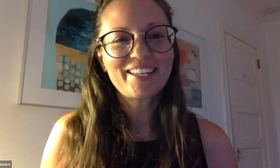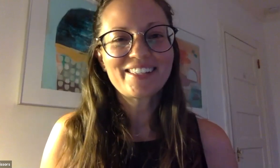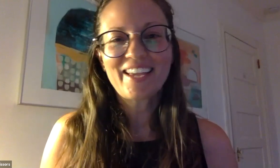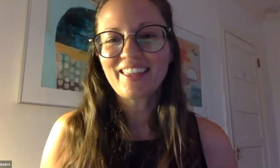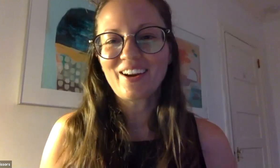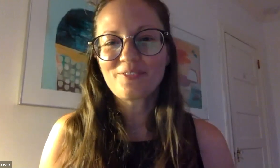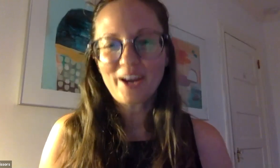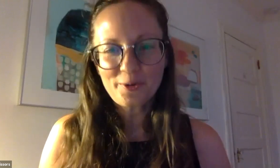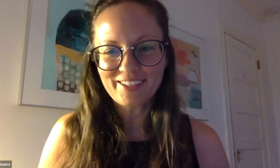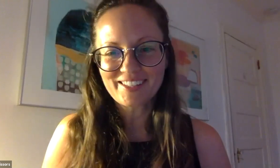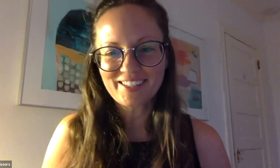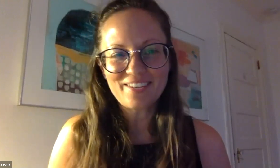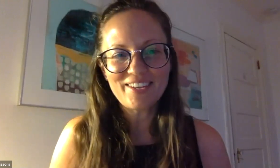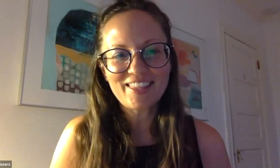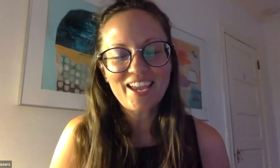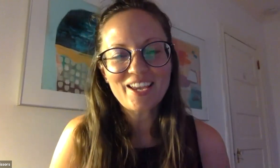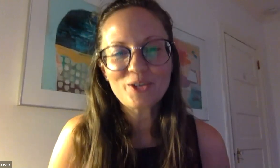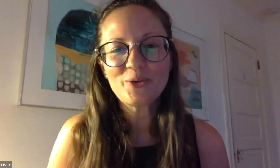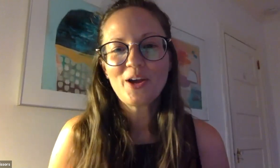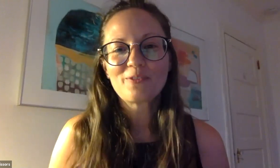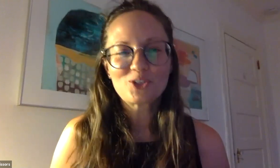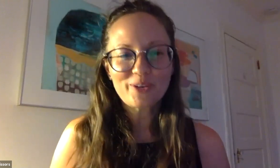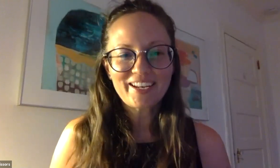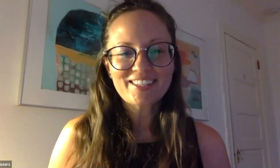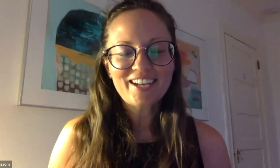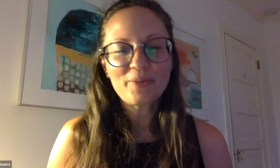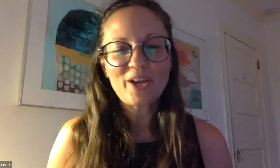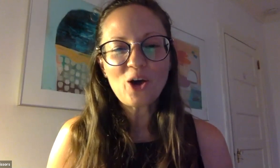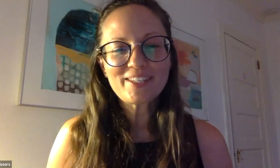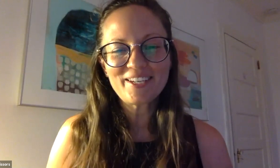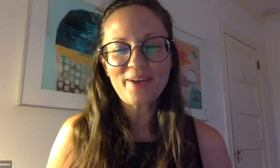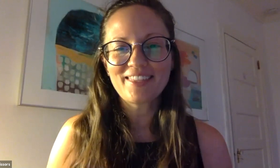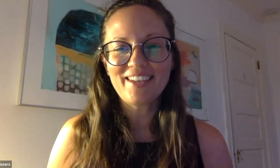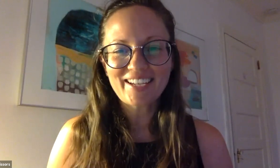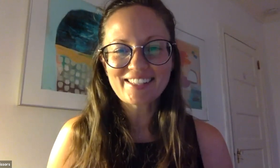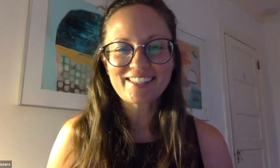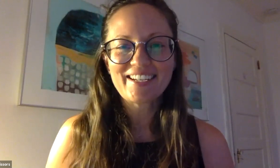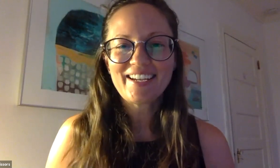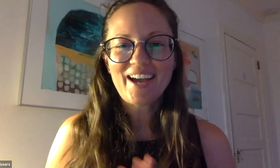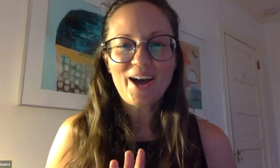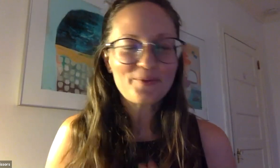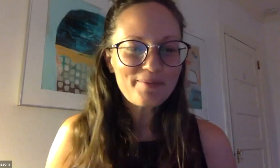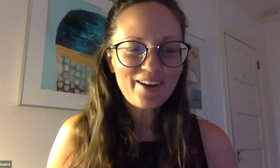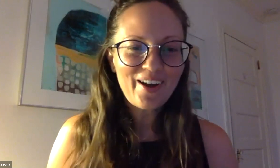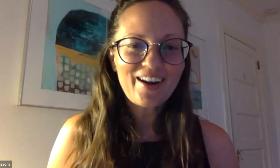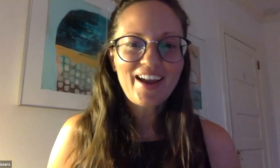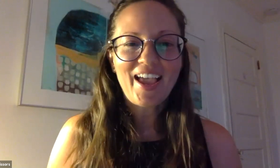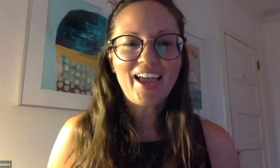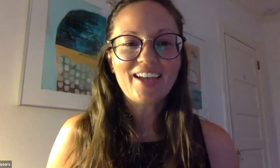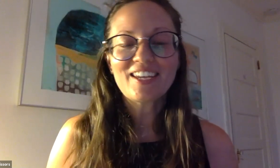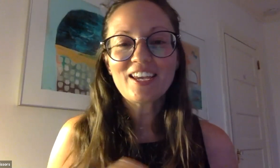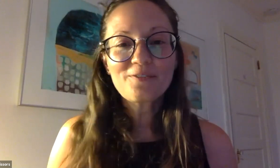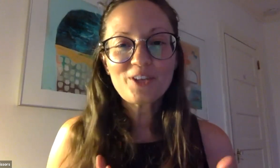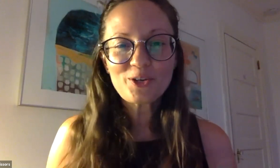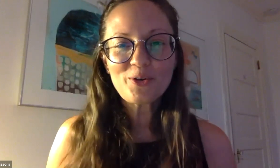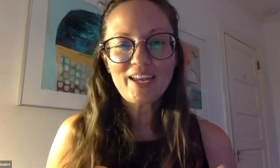Everybody can say their farewells this evening. Thank you for joining us tonight. We hope to see you at the next webinar.